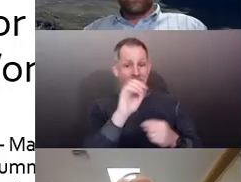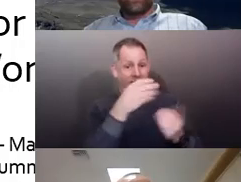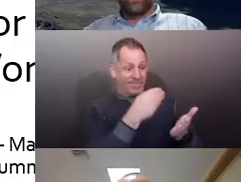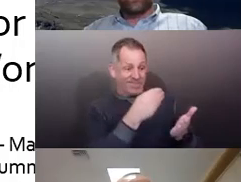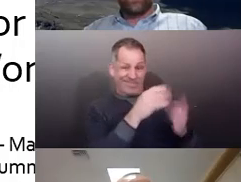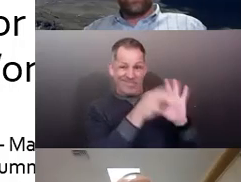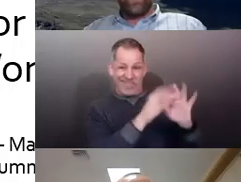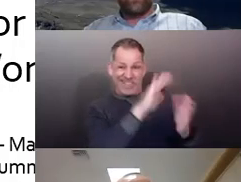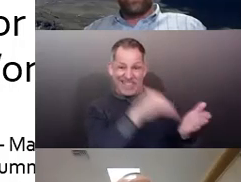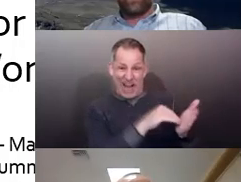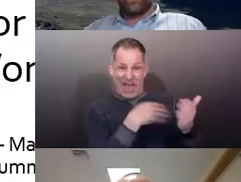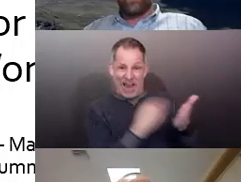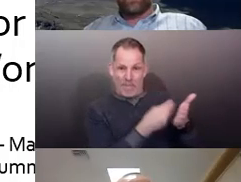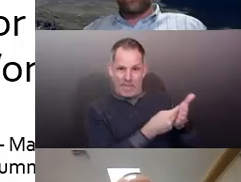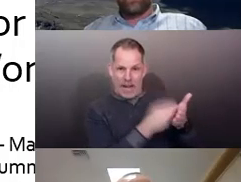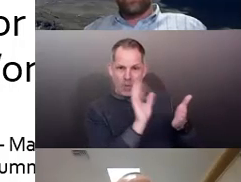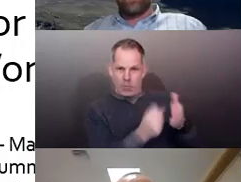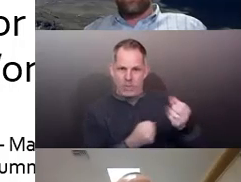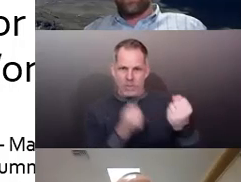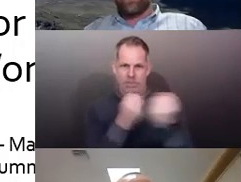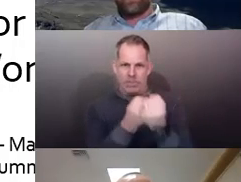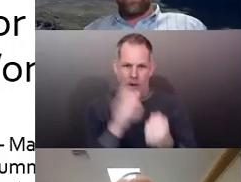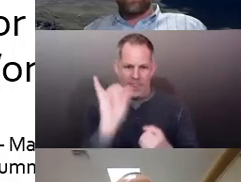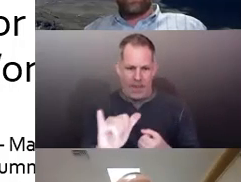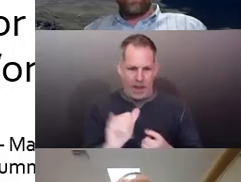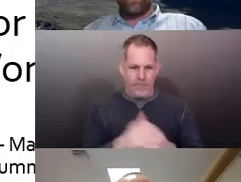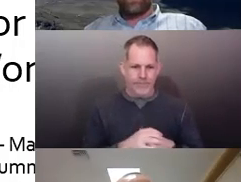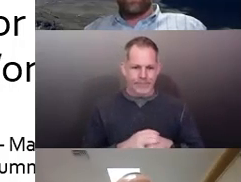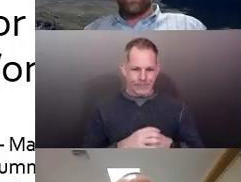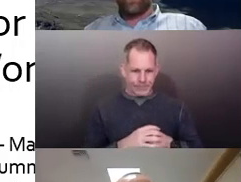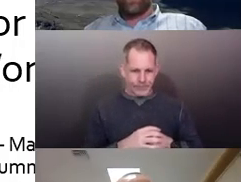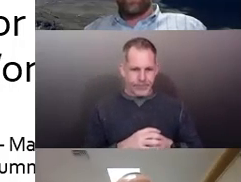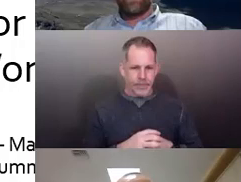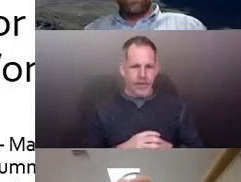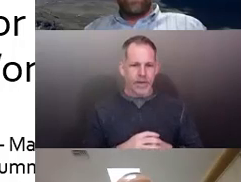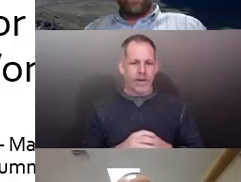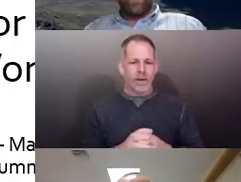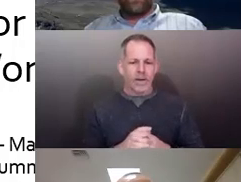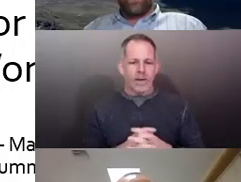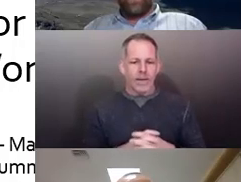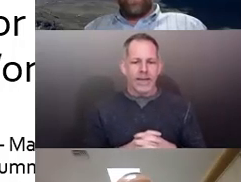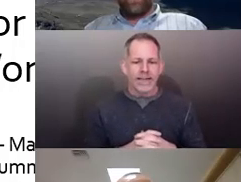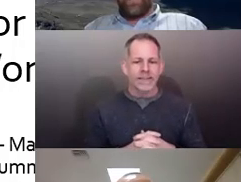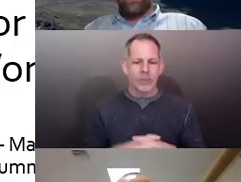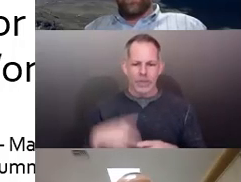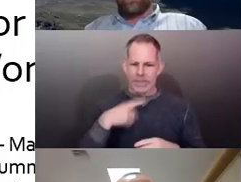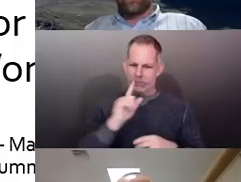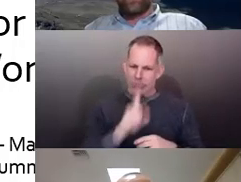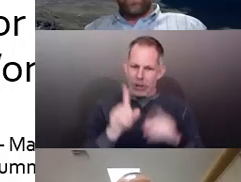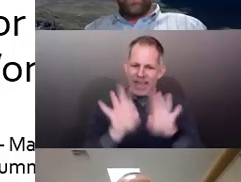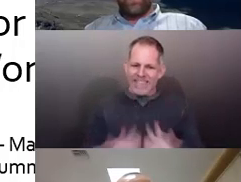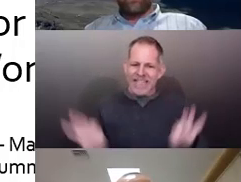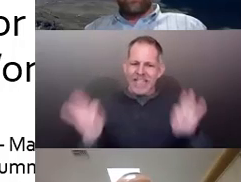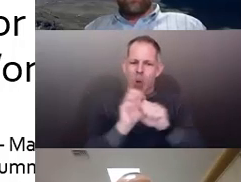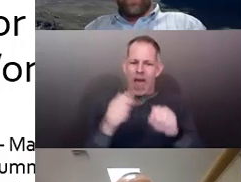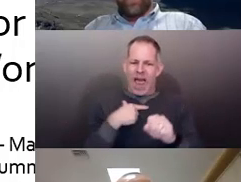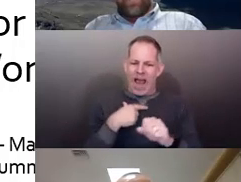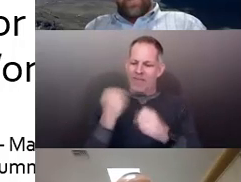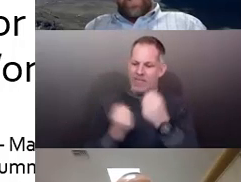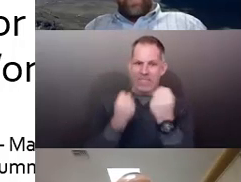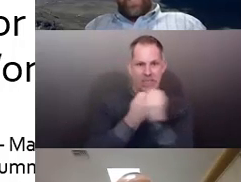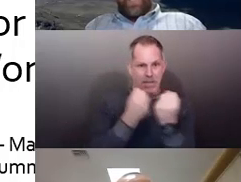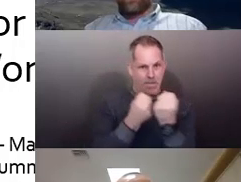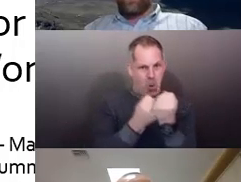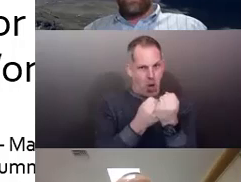them. So they're still able to get to the hospital, able to get to the grocery store and do their work, able to get on an ambulance, and of